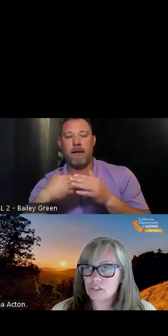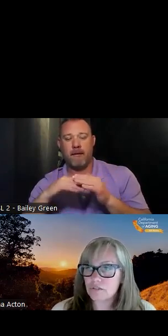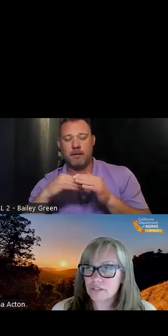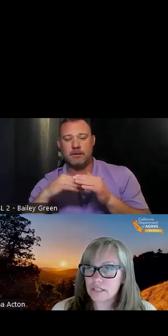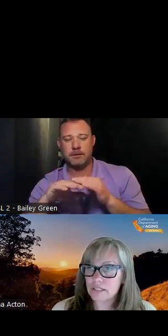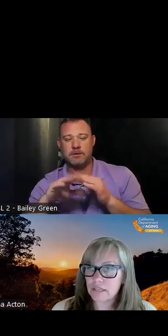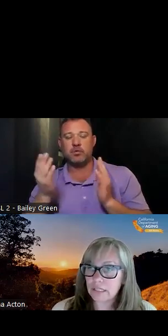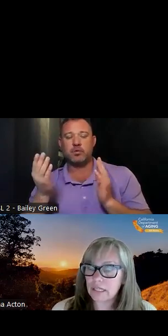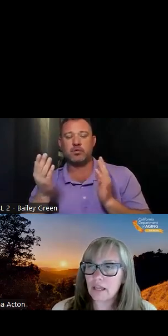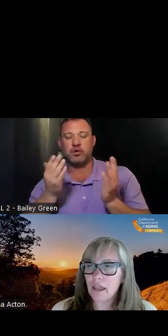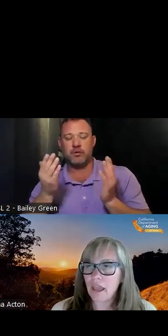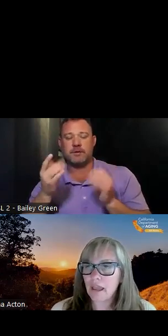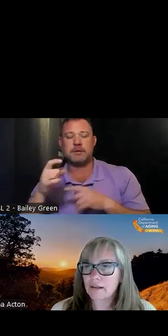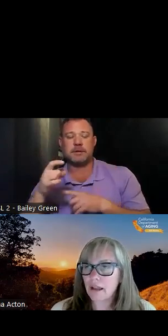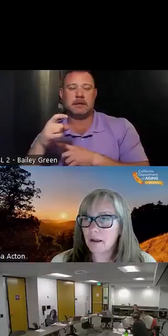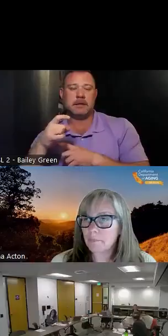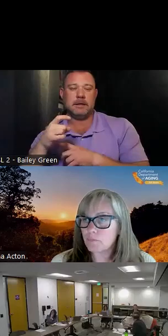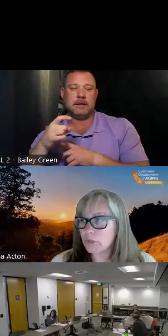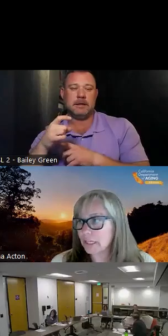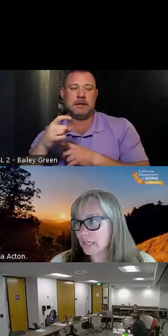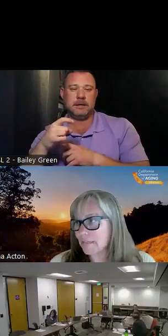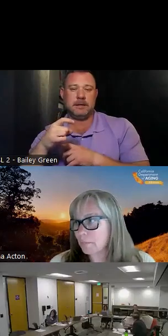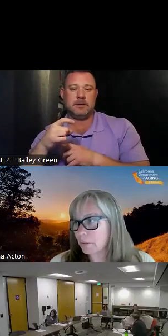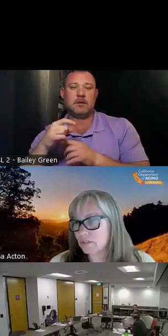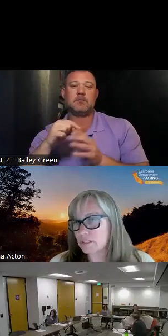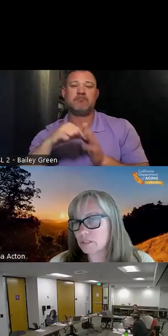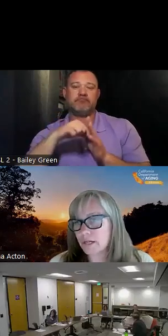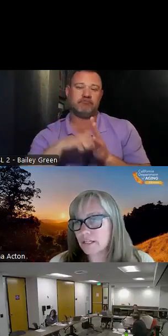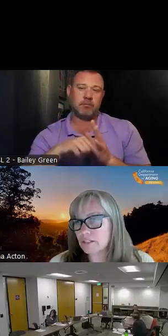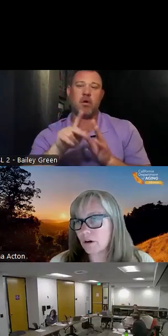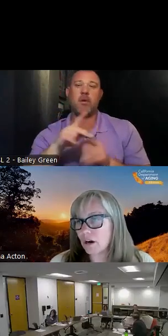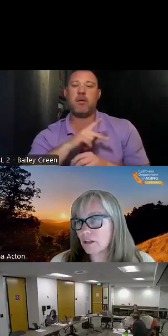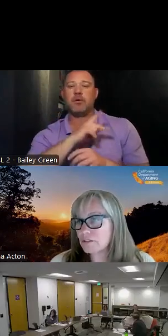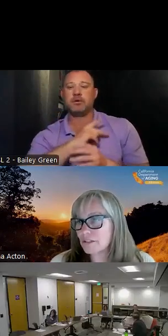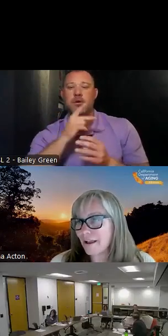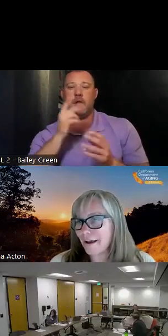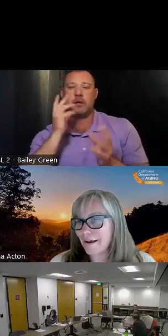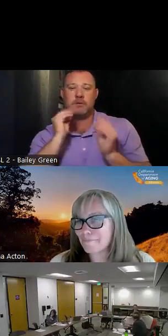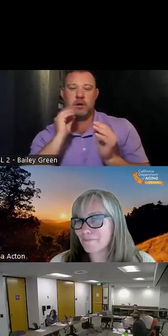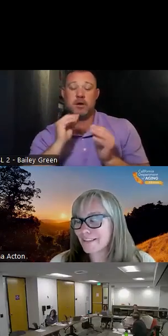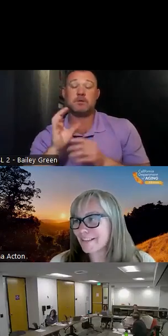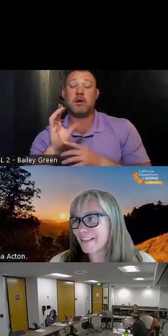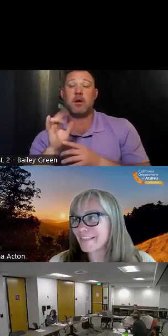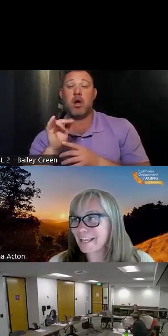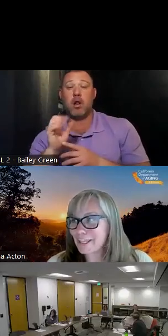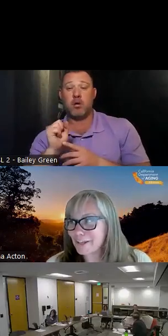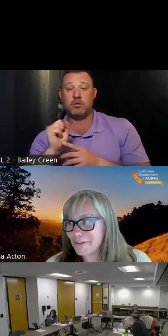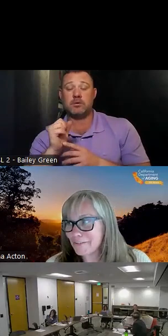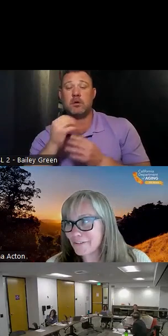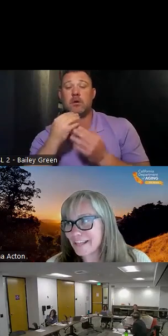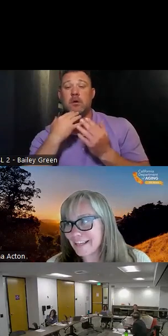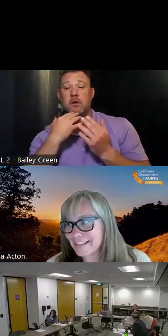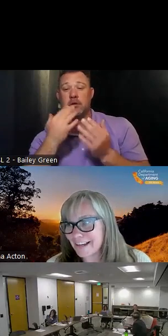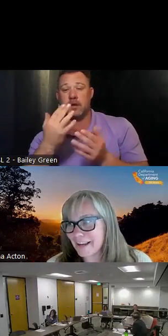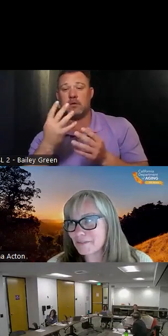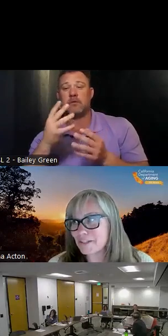to the services that they need and rooting in that personal experience. So Carlos, thank you